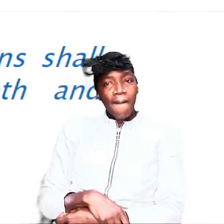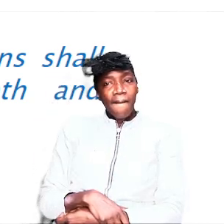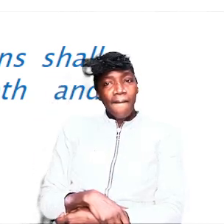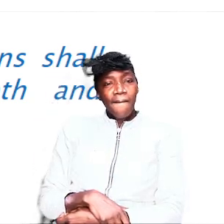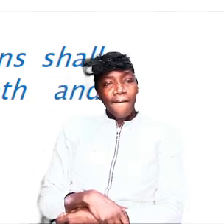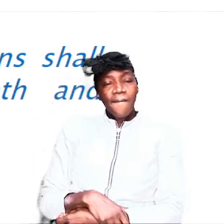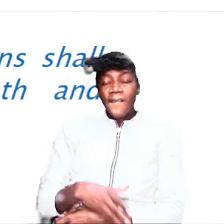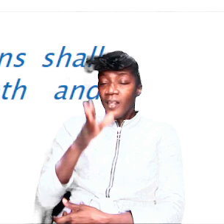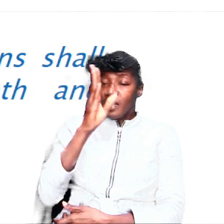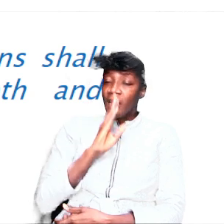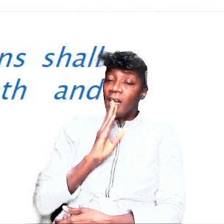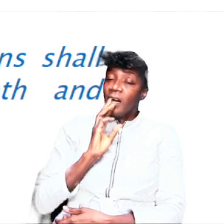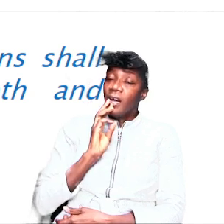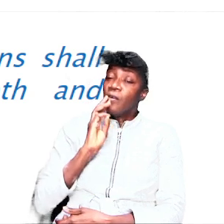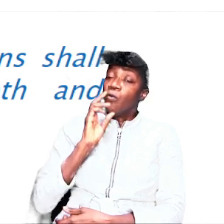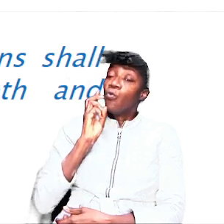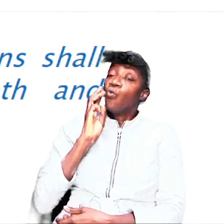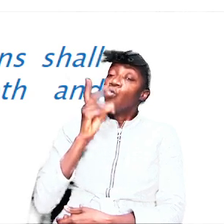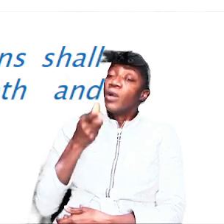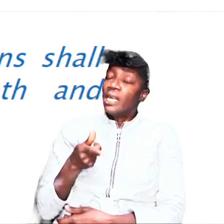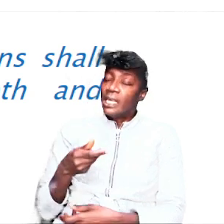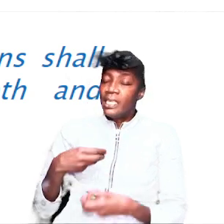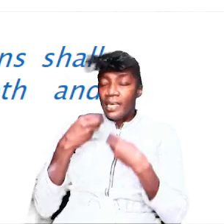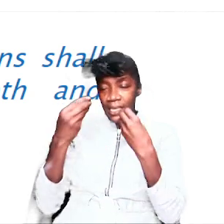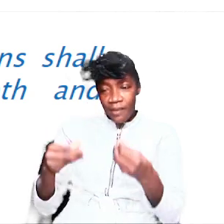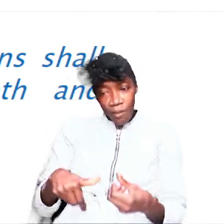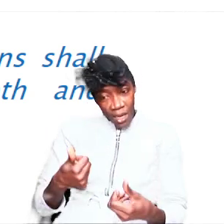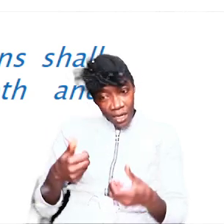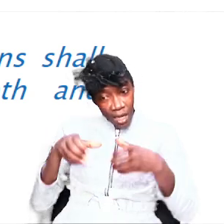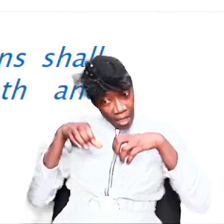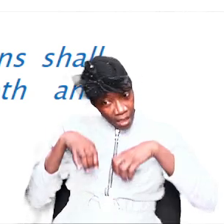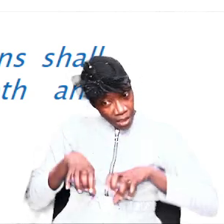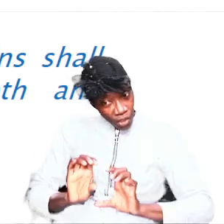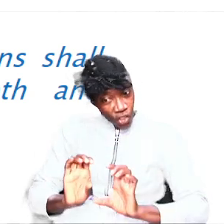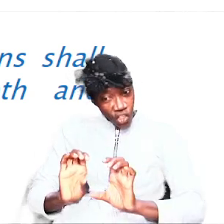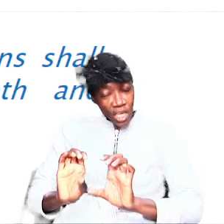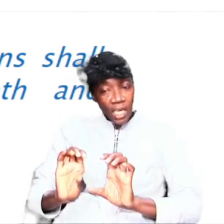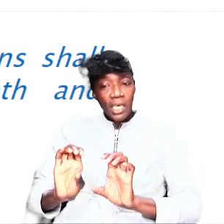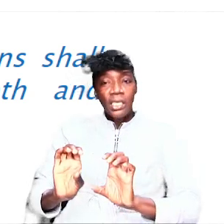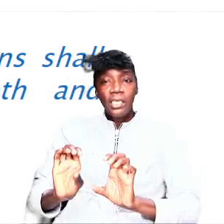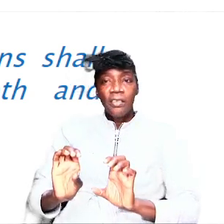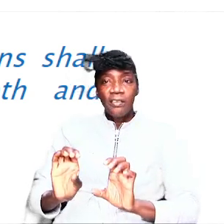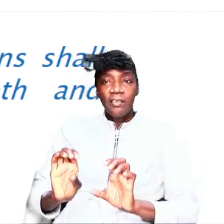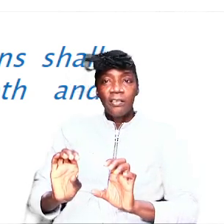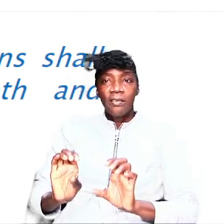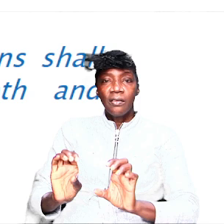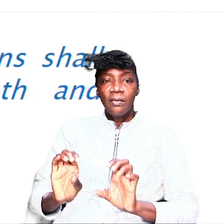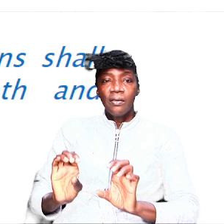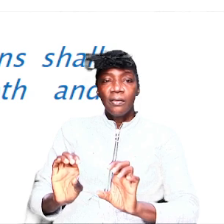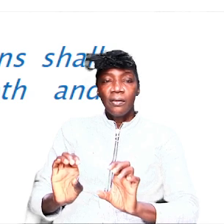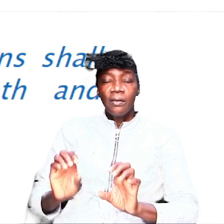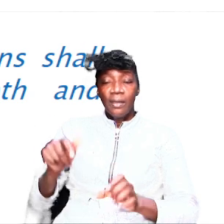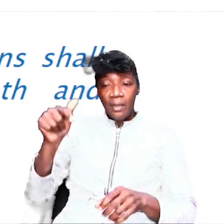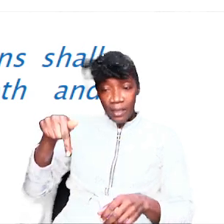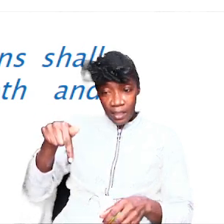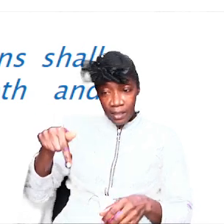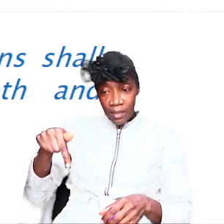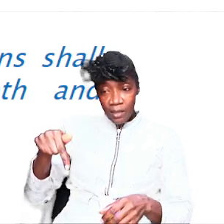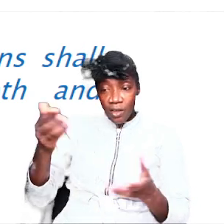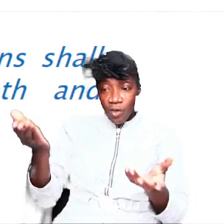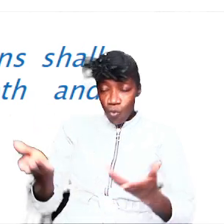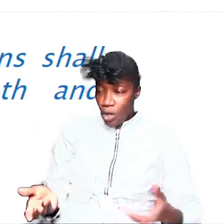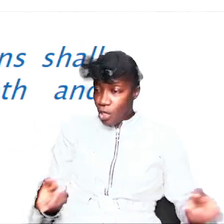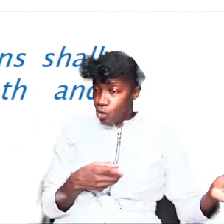God was willing to give him another chance. Hence, this is what I want you to do.